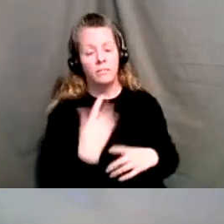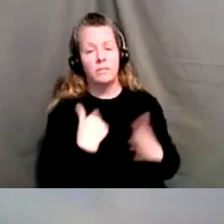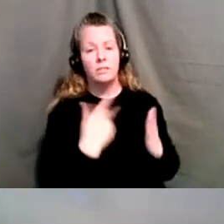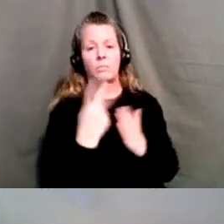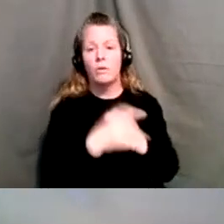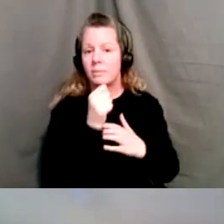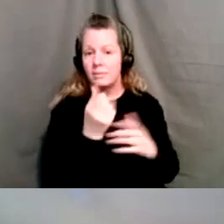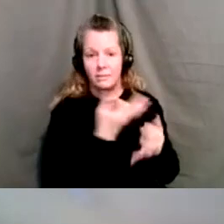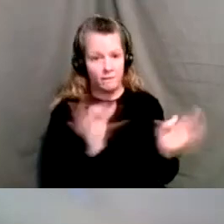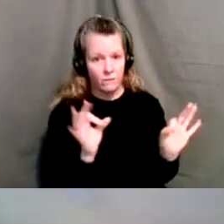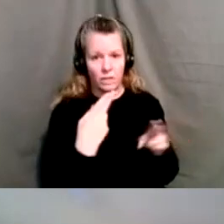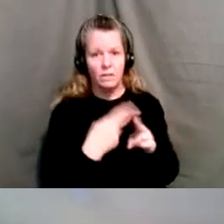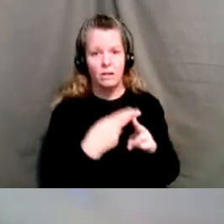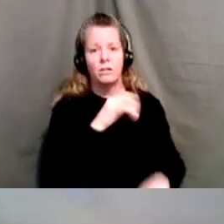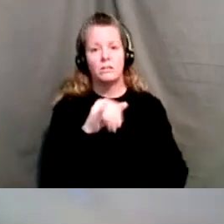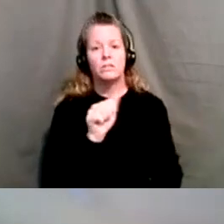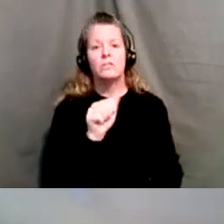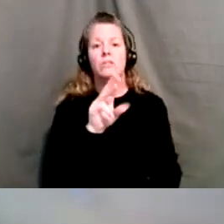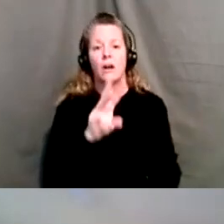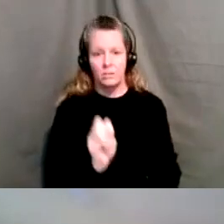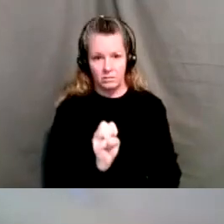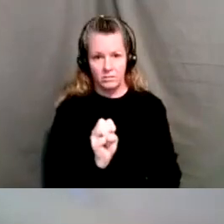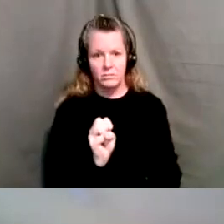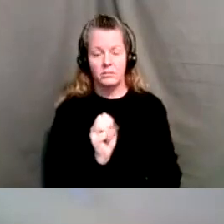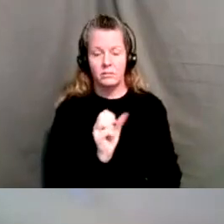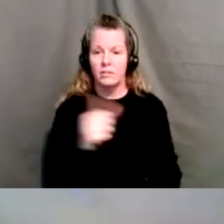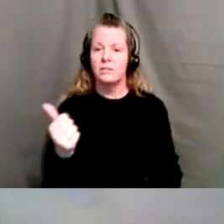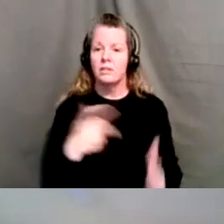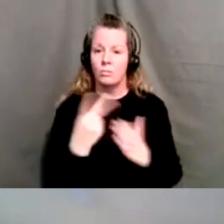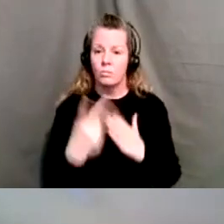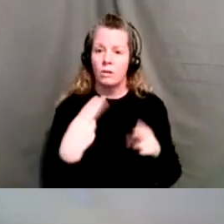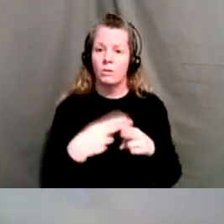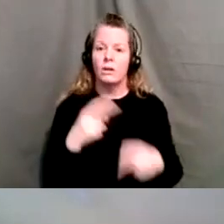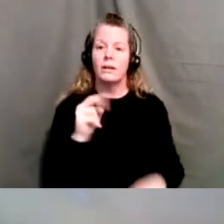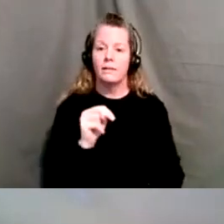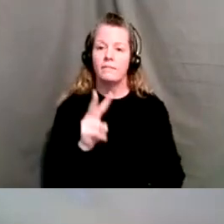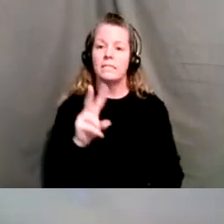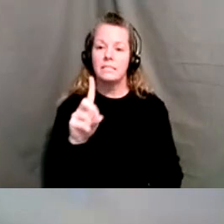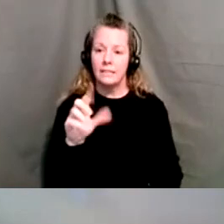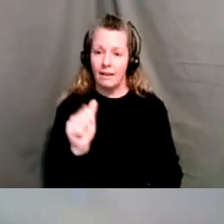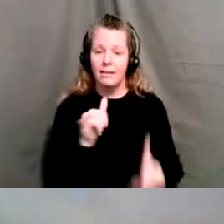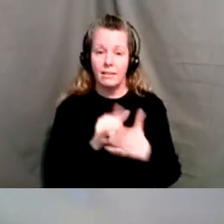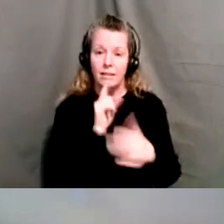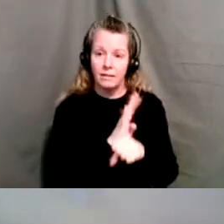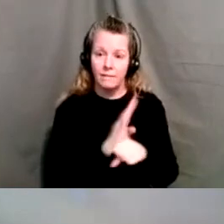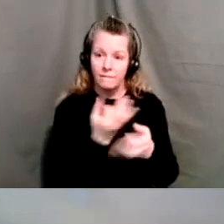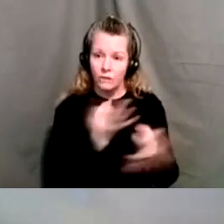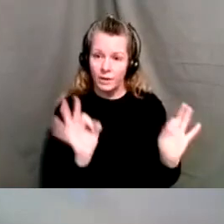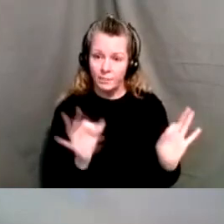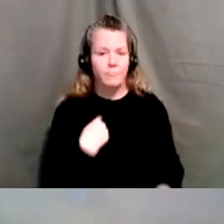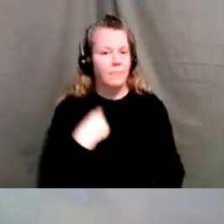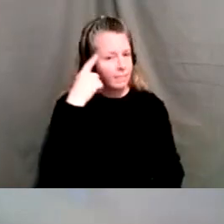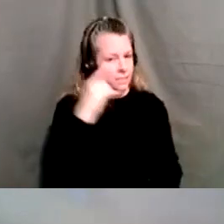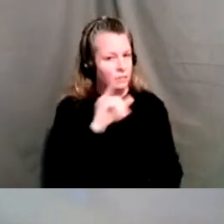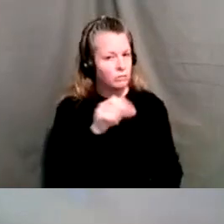JAWS, JAWS, and there's another program called NVDA that is free. I think JAWS is slightly